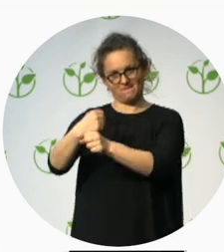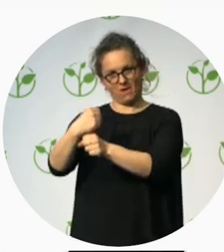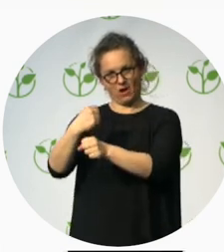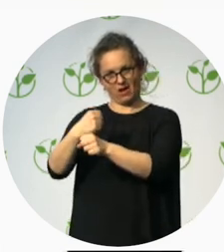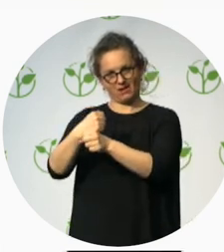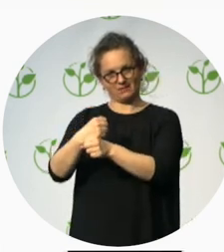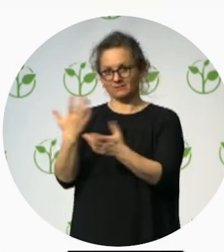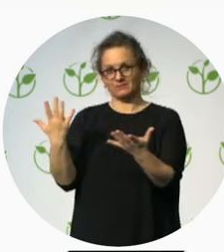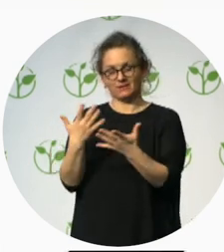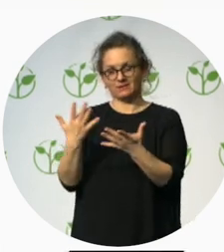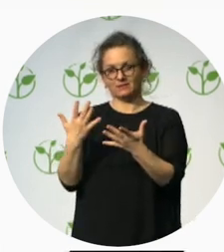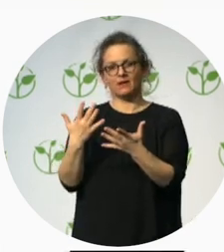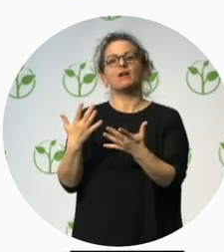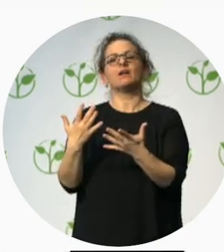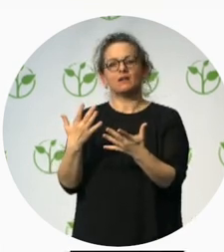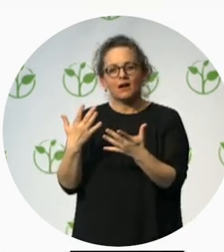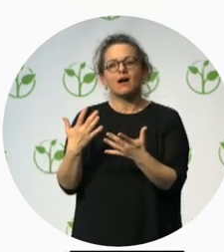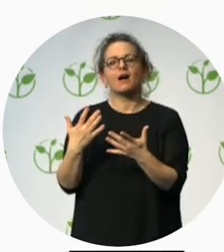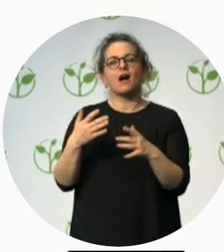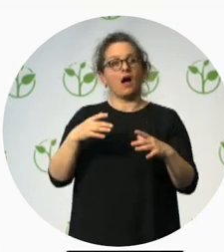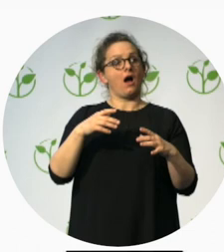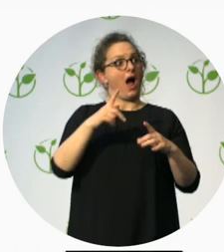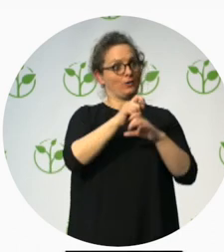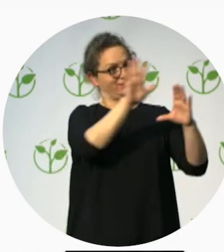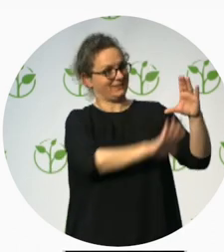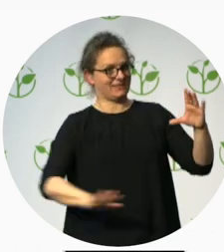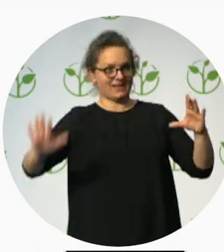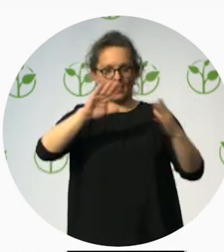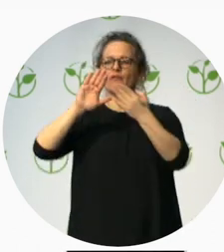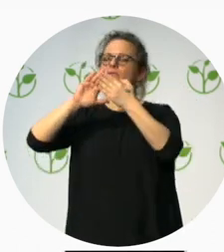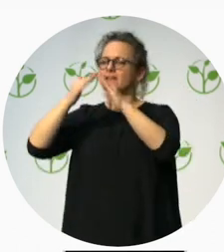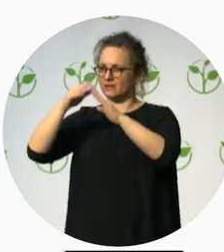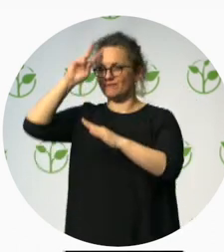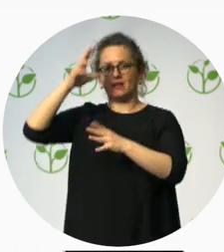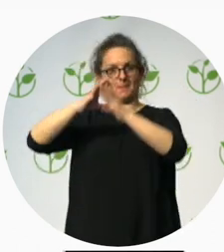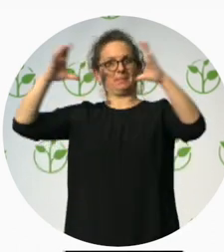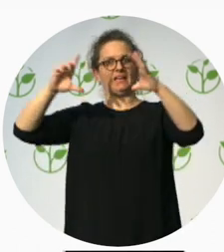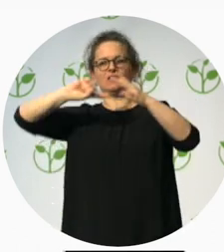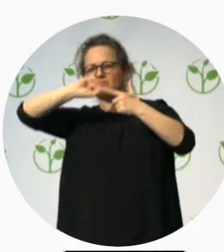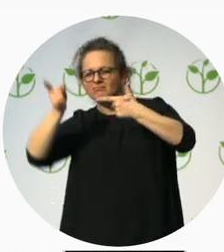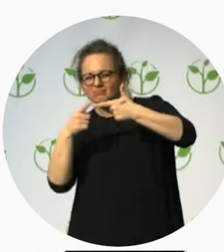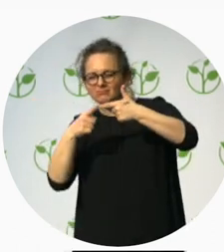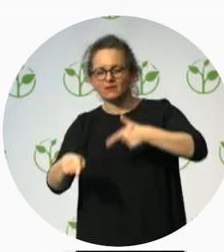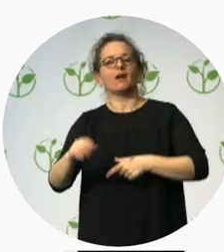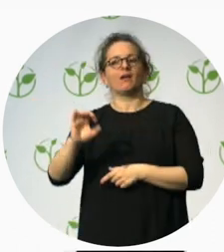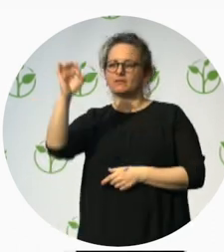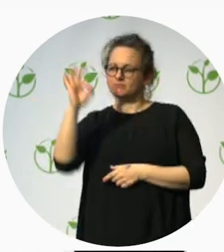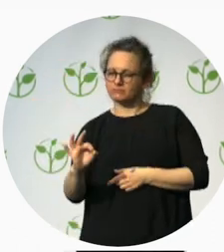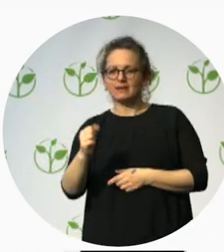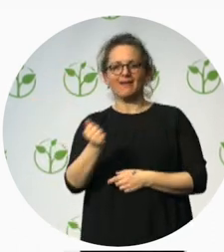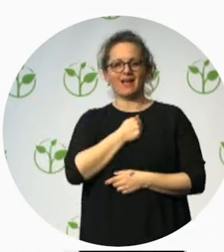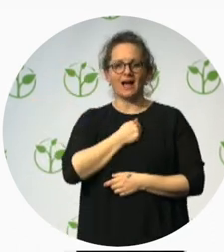Major Siegfried Nagel and by Kurt Honsinner, member of the city government of